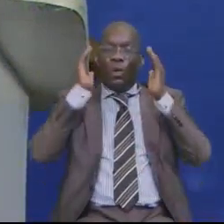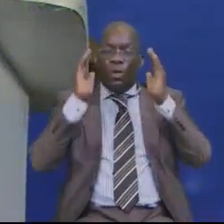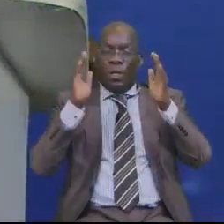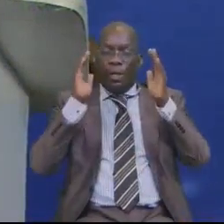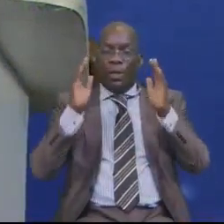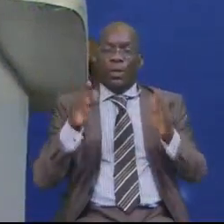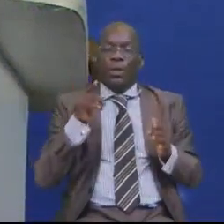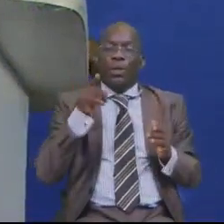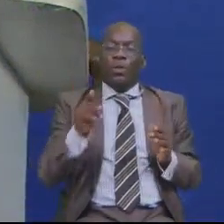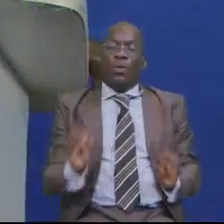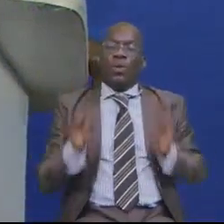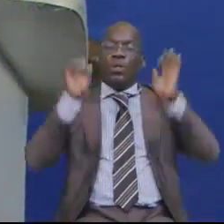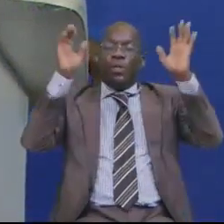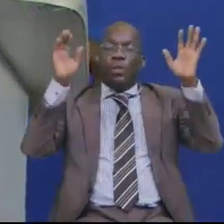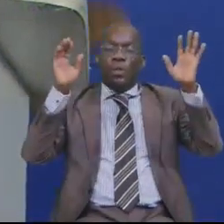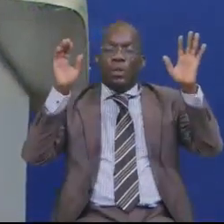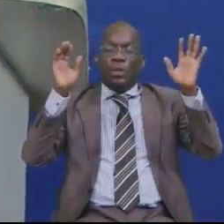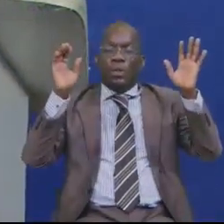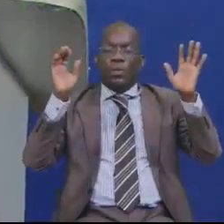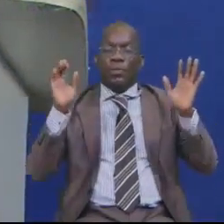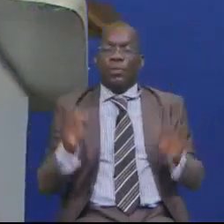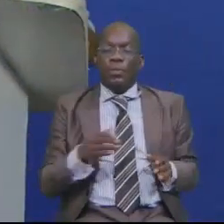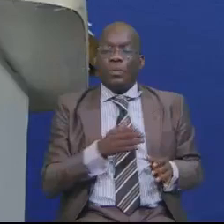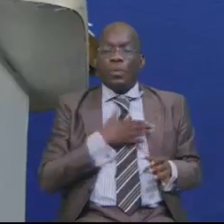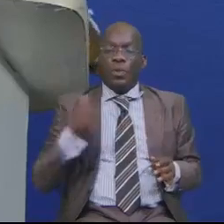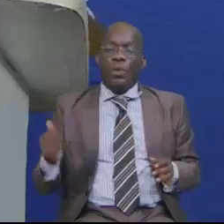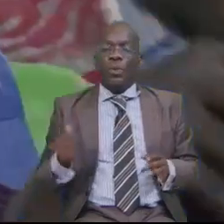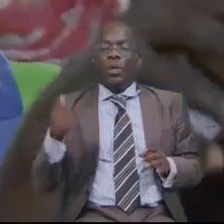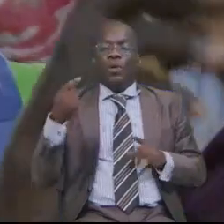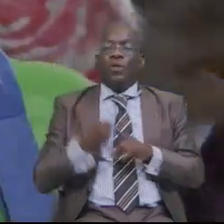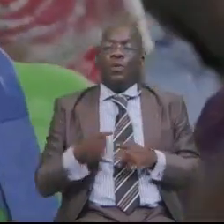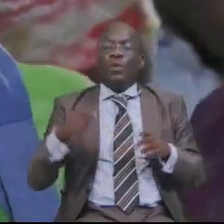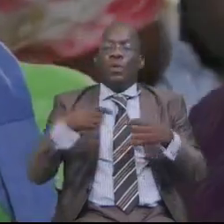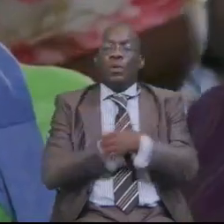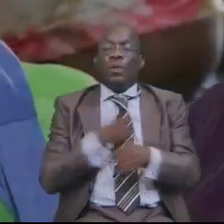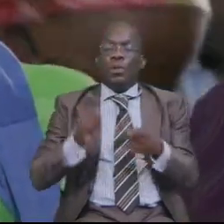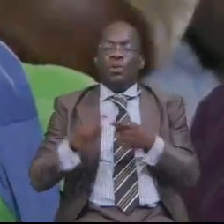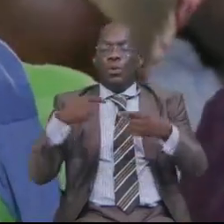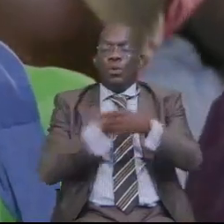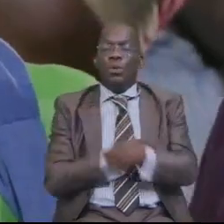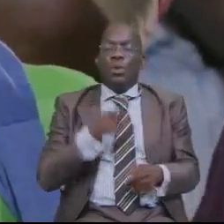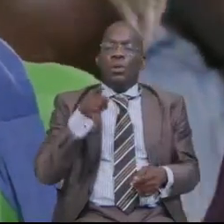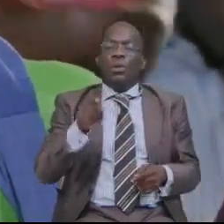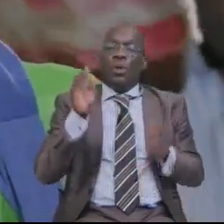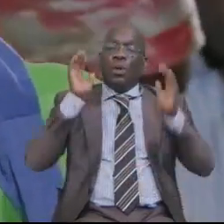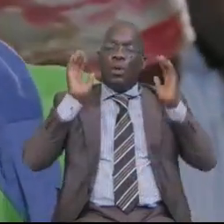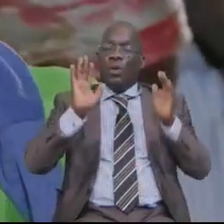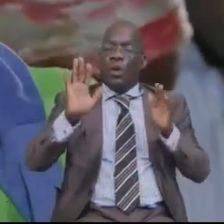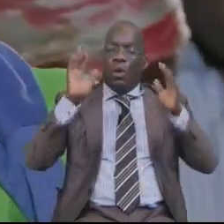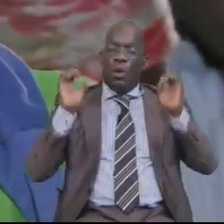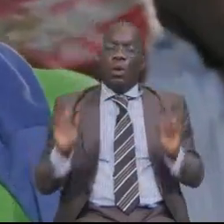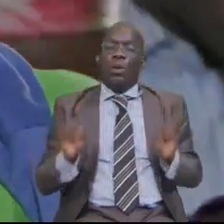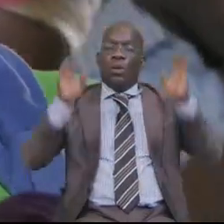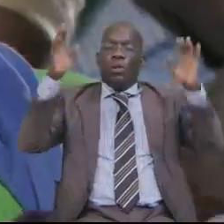you consecrate. And from day to day, your consecration will not be